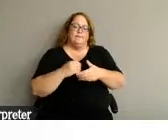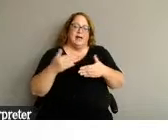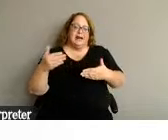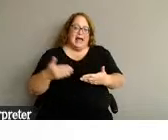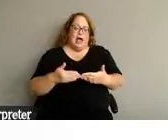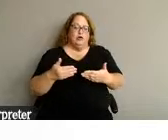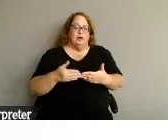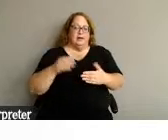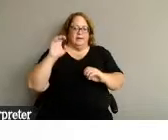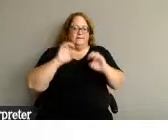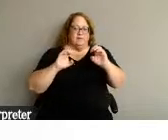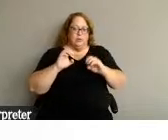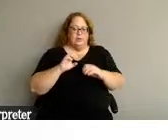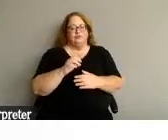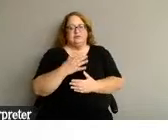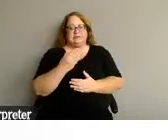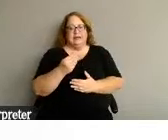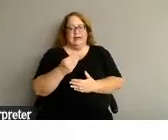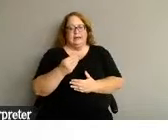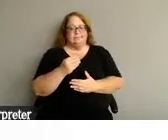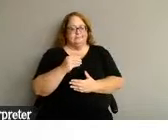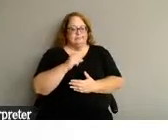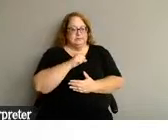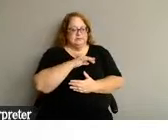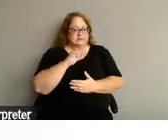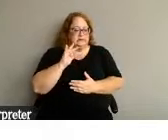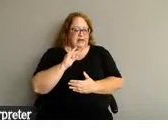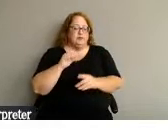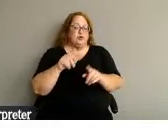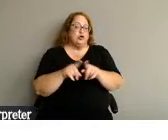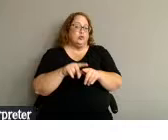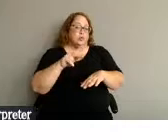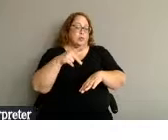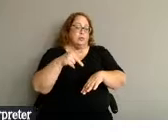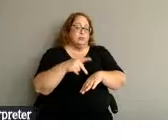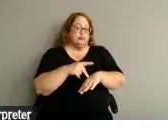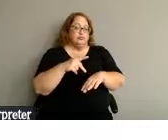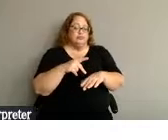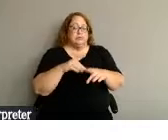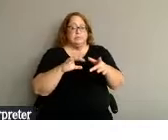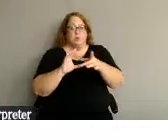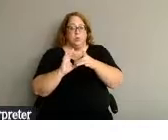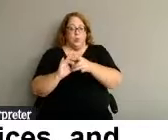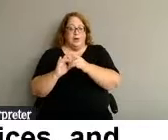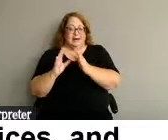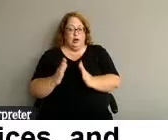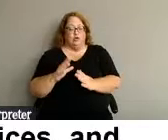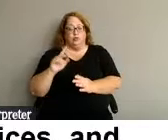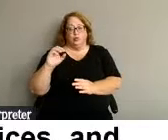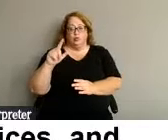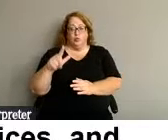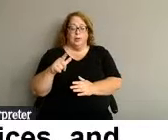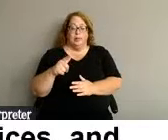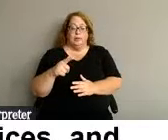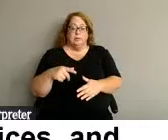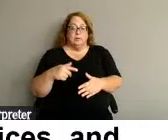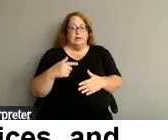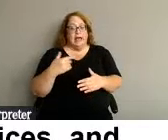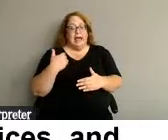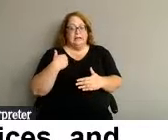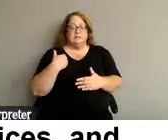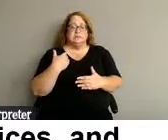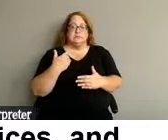developing staff. It's also the principal coordinator collaboration tool. It supports opportunities to collectively address